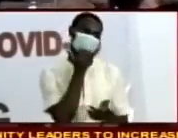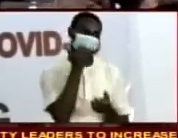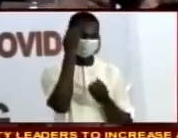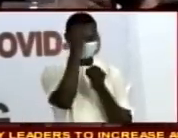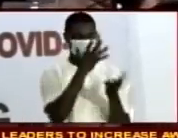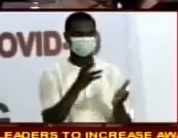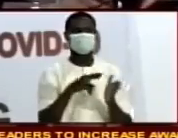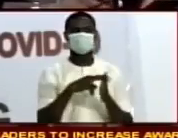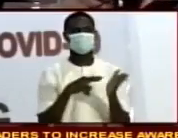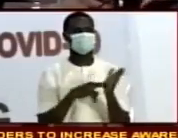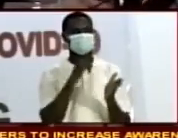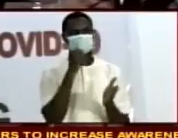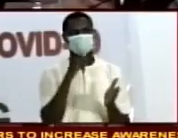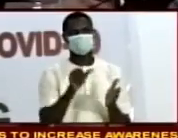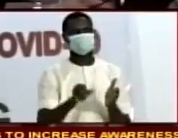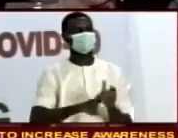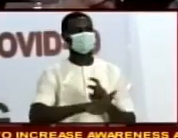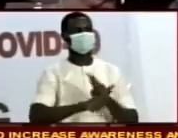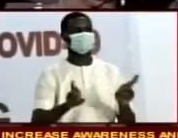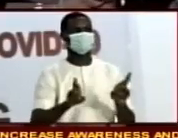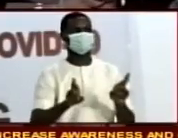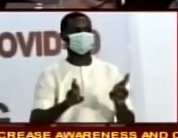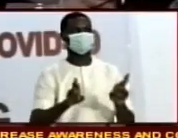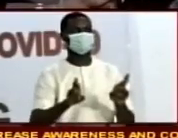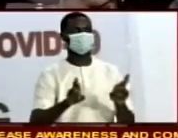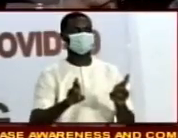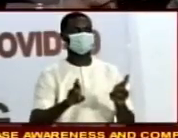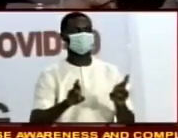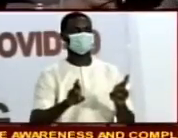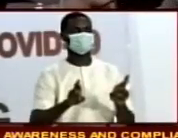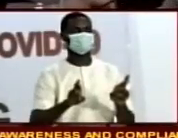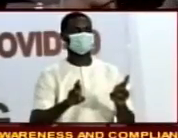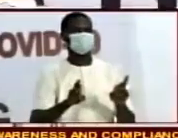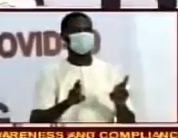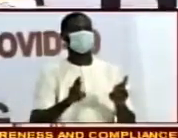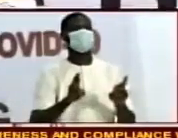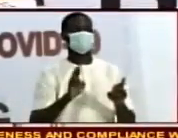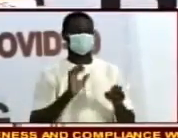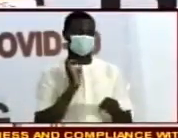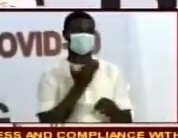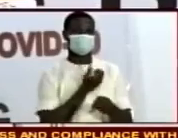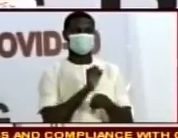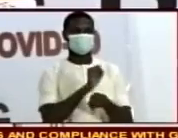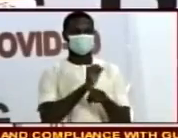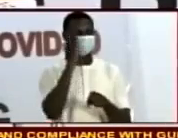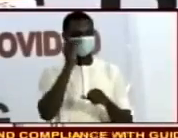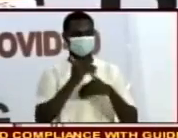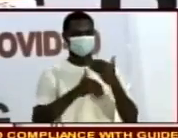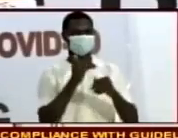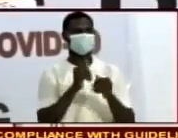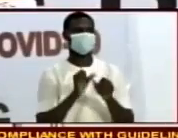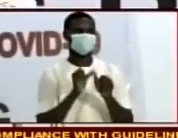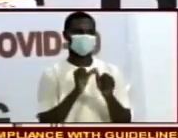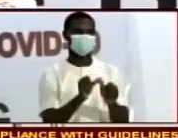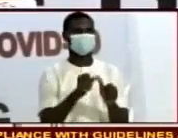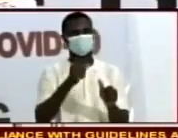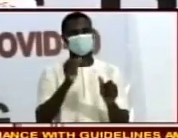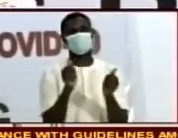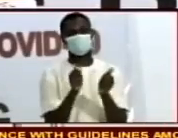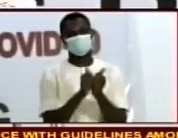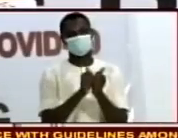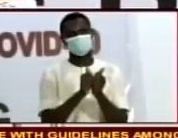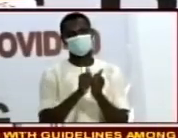in. The jury is not yet out on that. The investigation will continue. Is this Kano State government